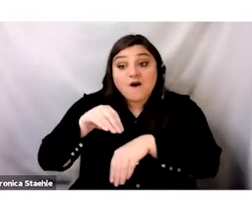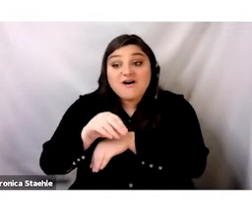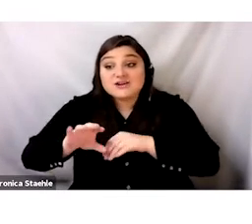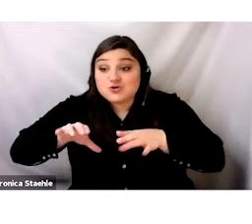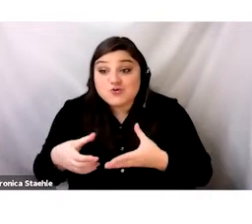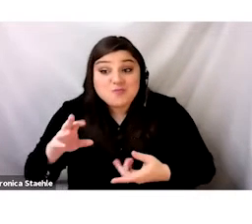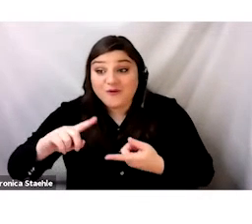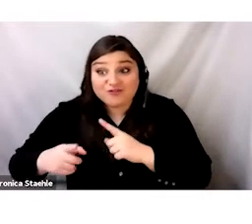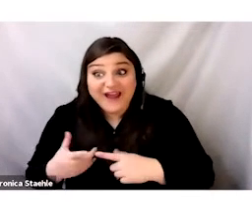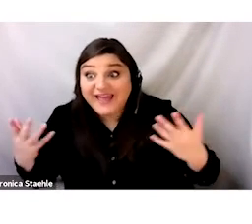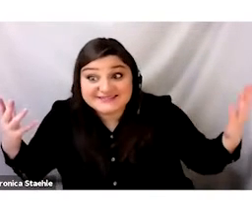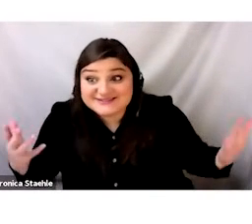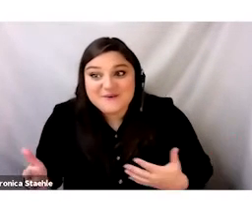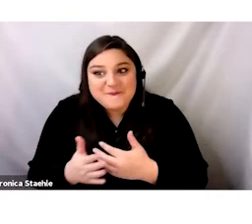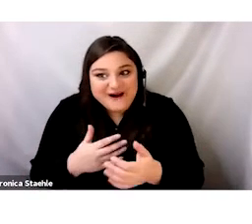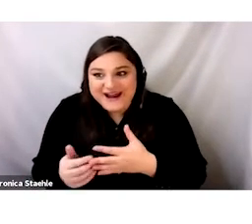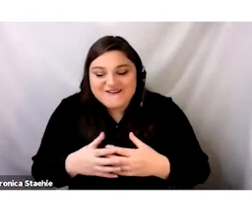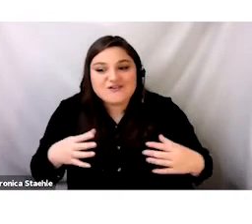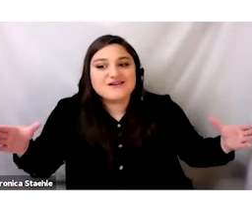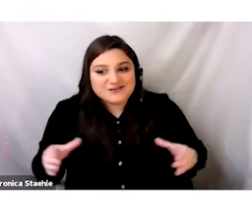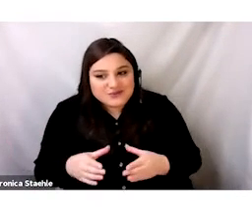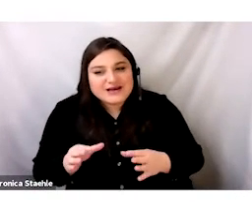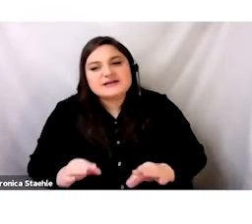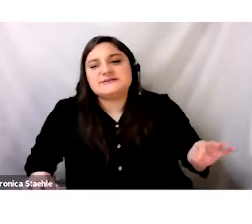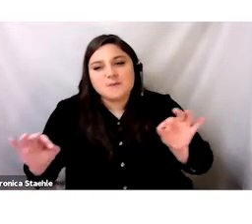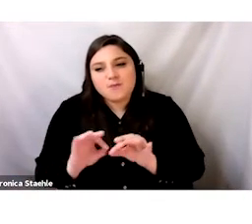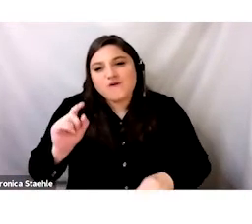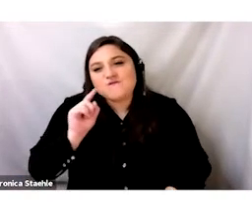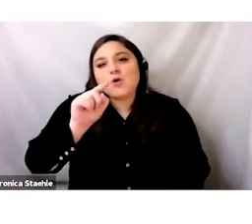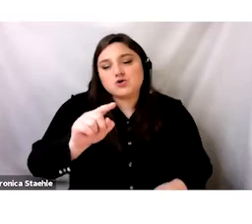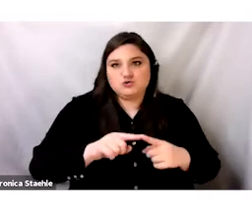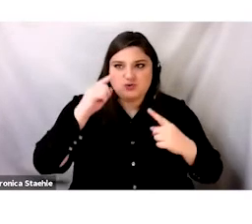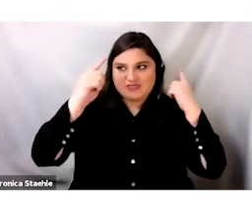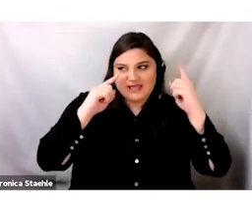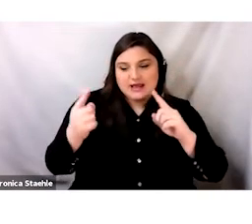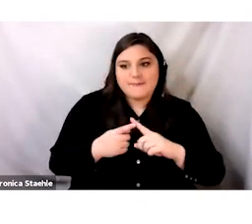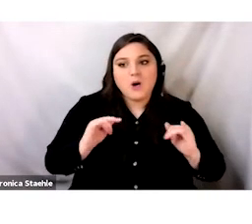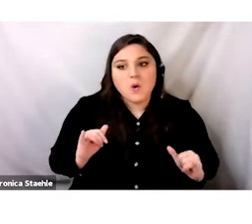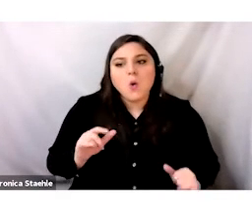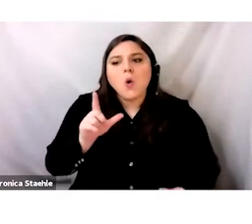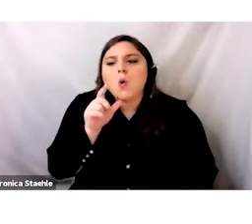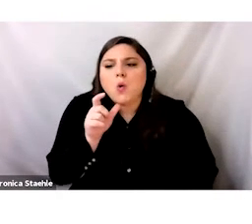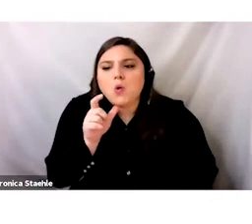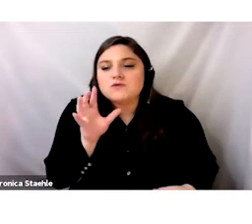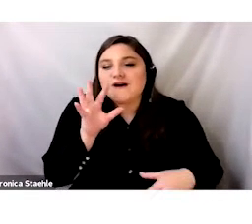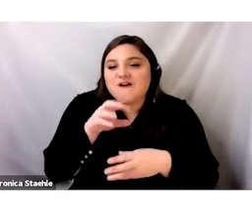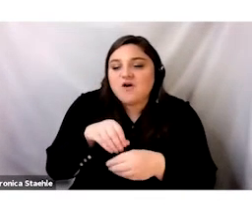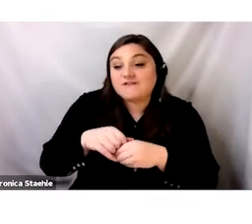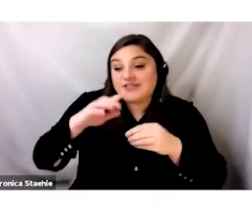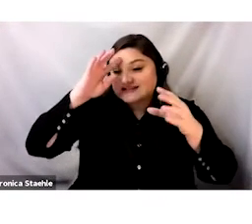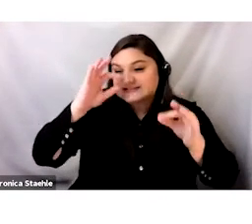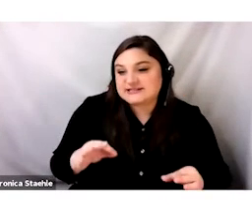friends, you want to think also who is part of the decision-making table and why.